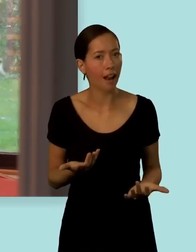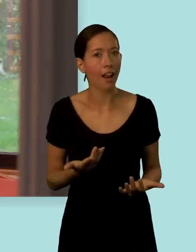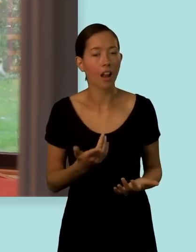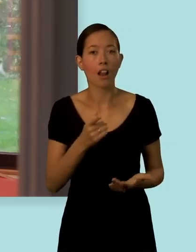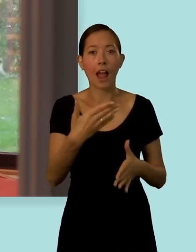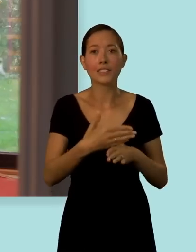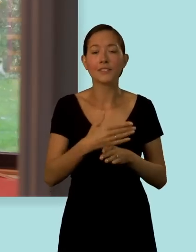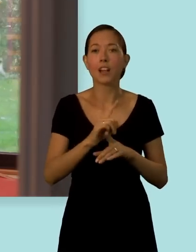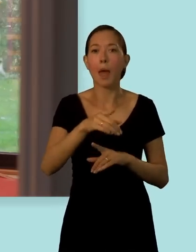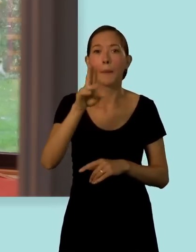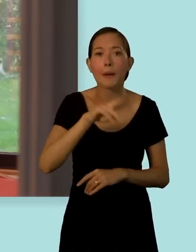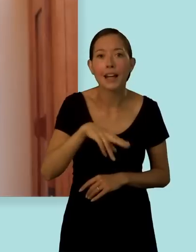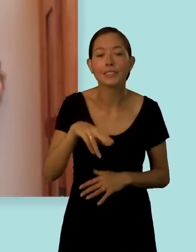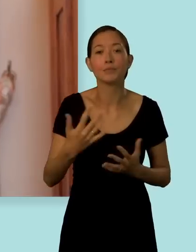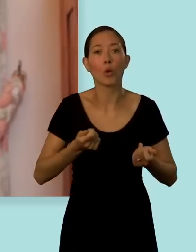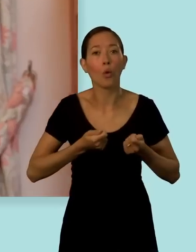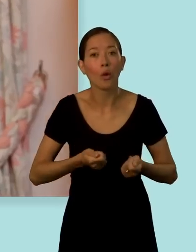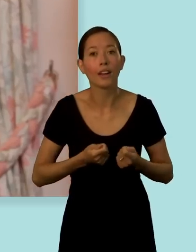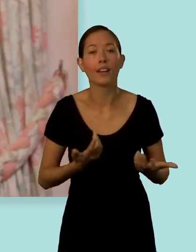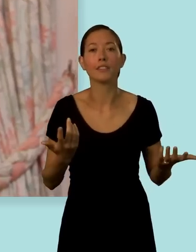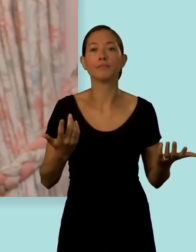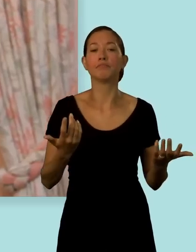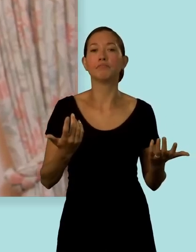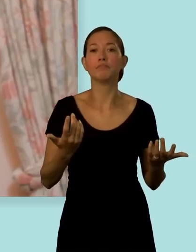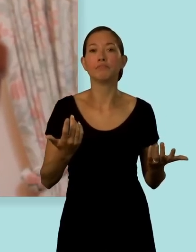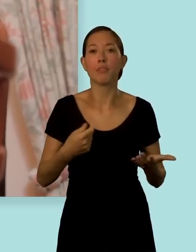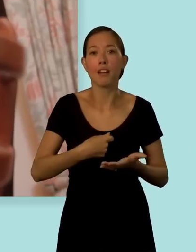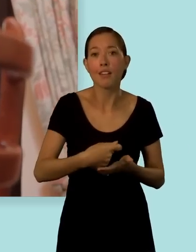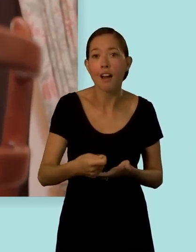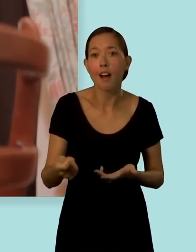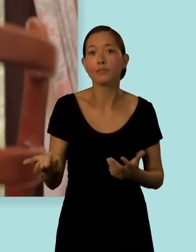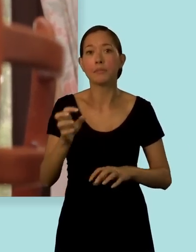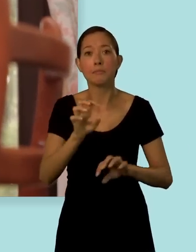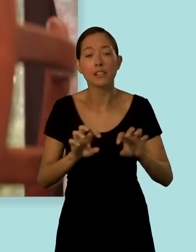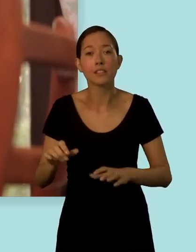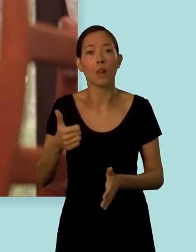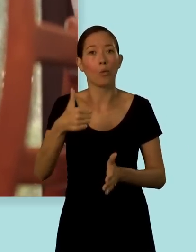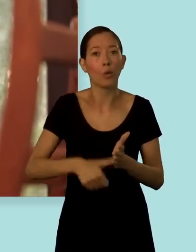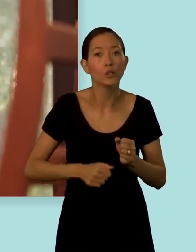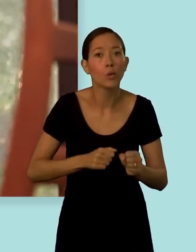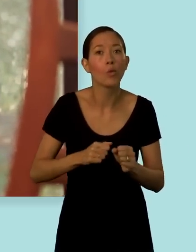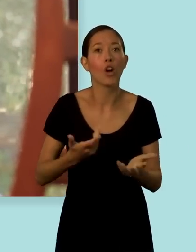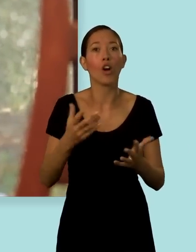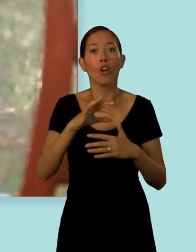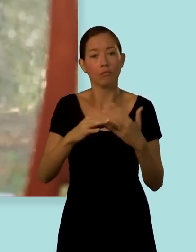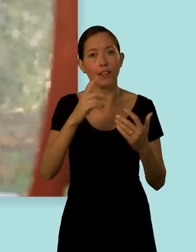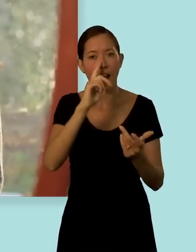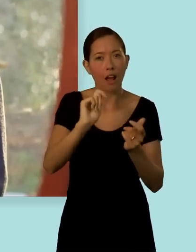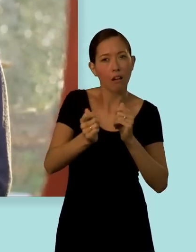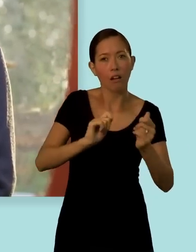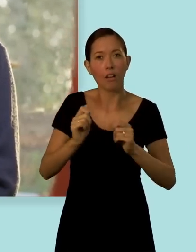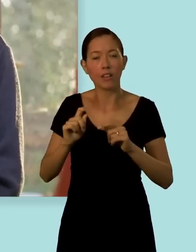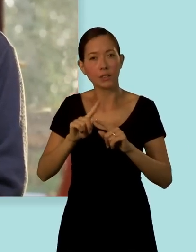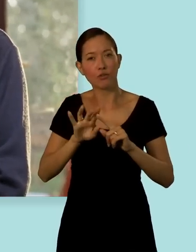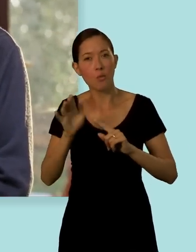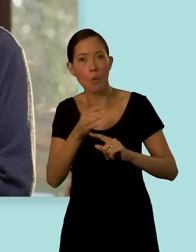things. Activities such as painting, cooking, cards and puzzles, woodwork and many others can be adapted or